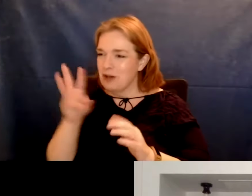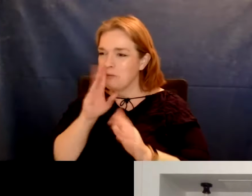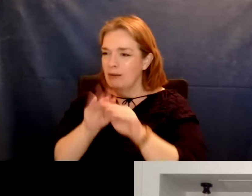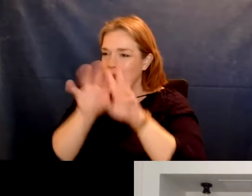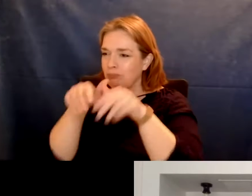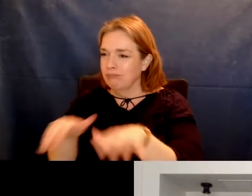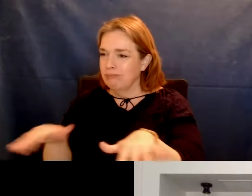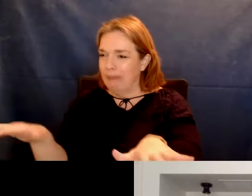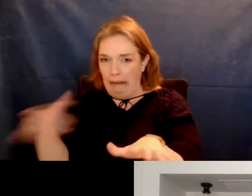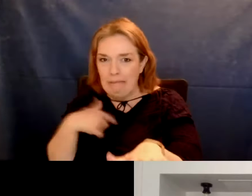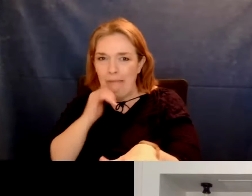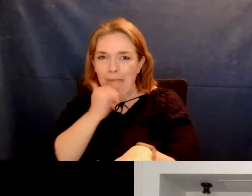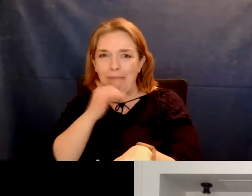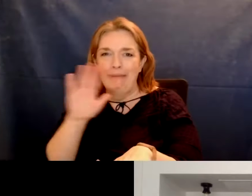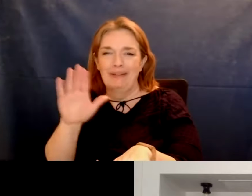But yeah,